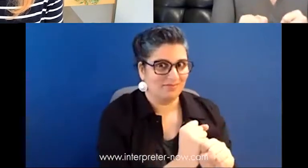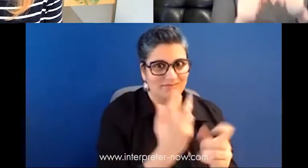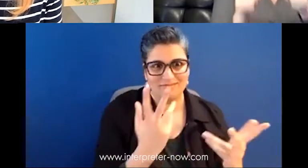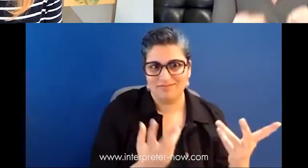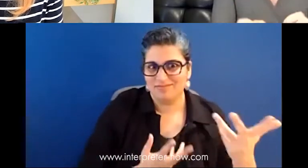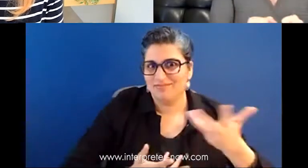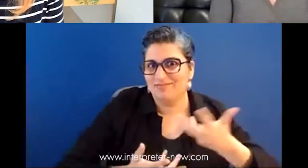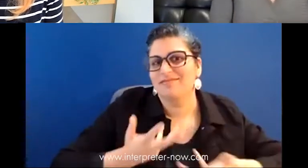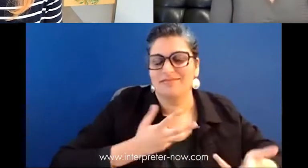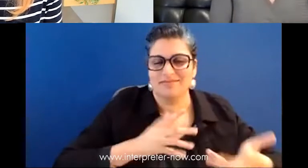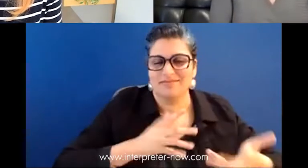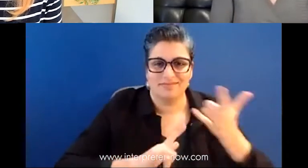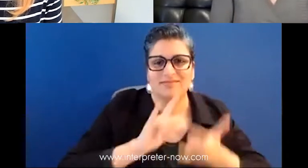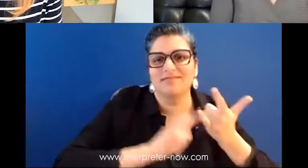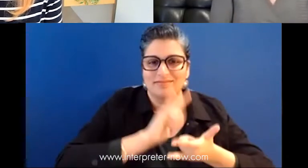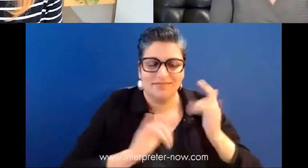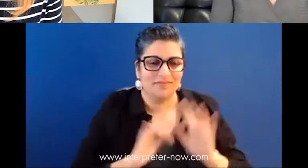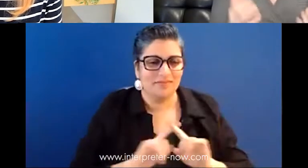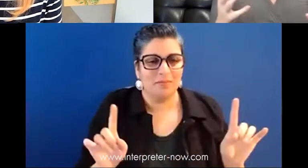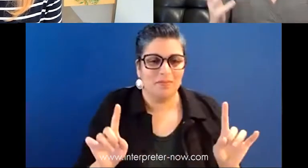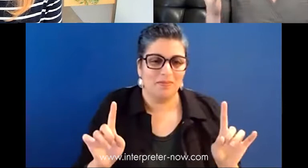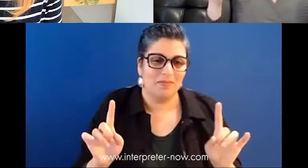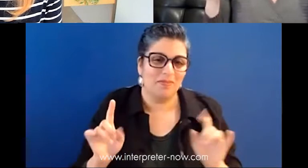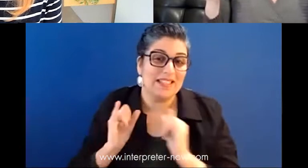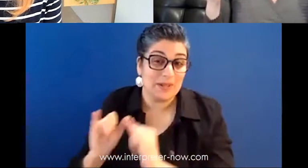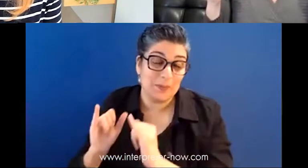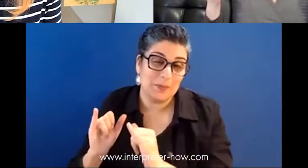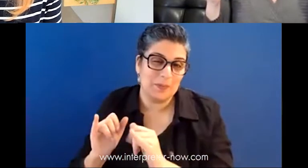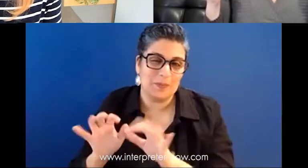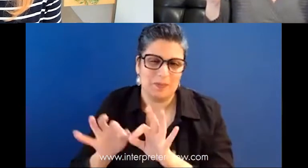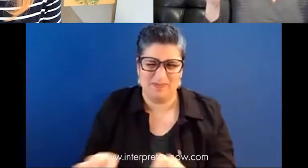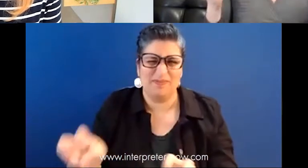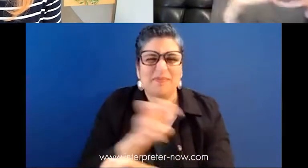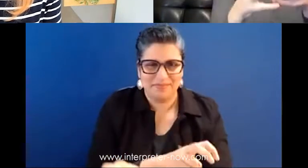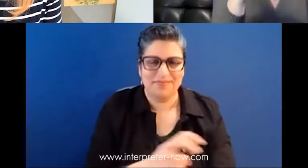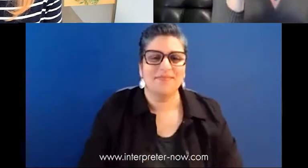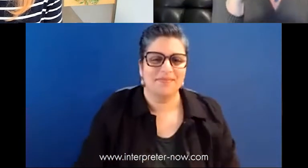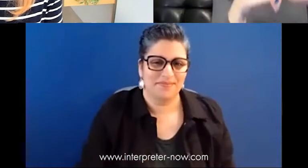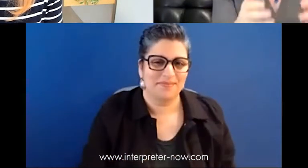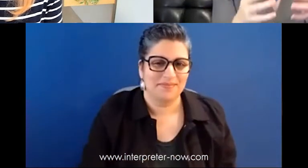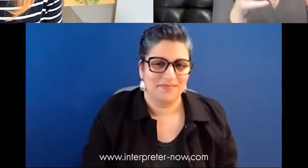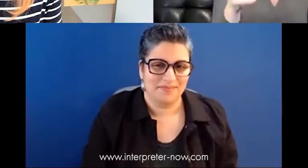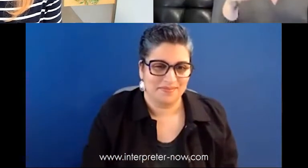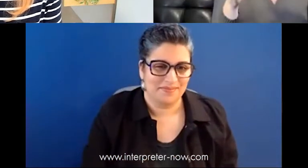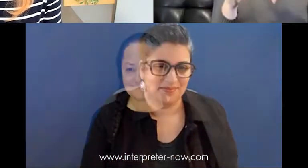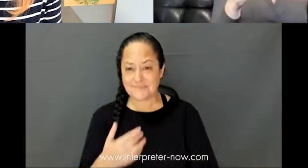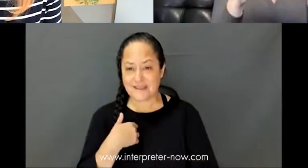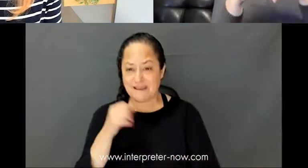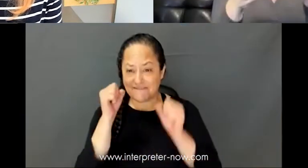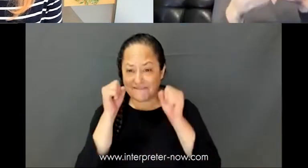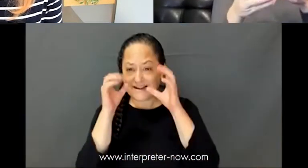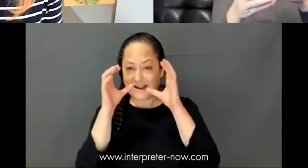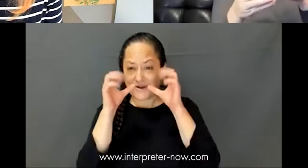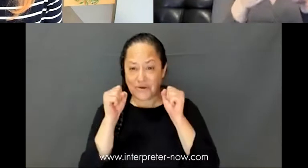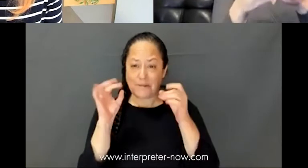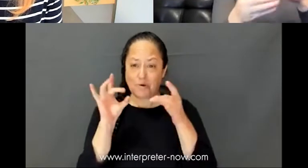like us, with bugs that are similar to them. So we have this incredible